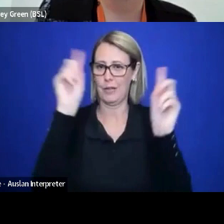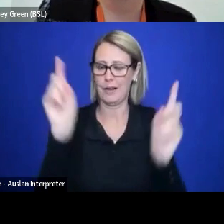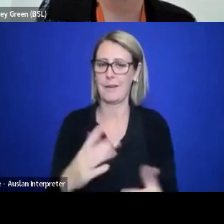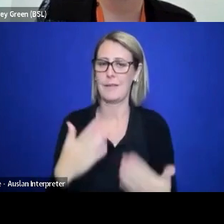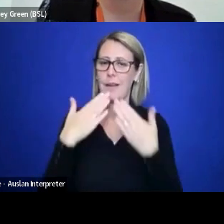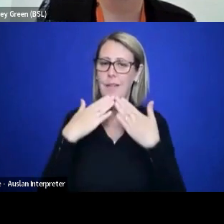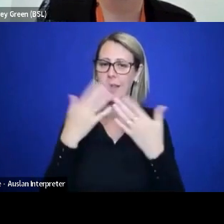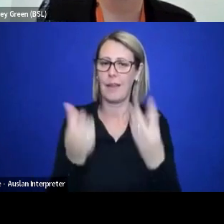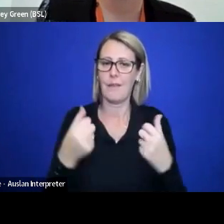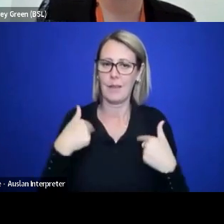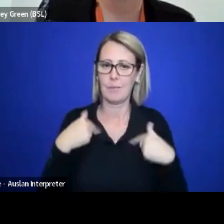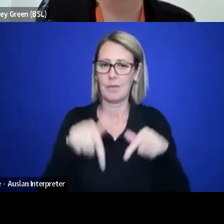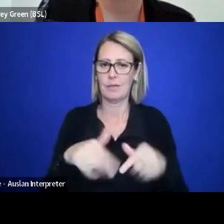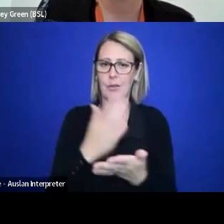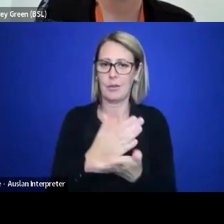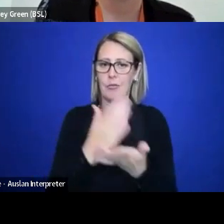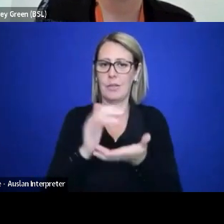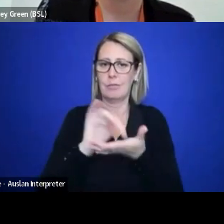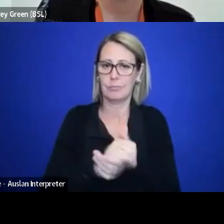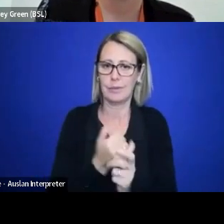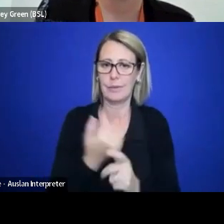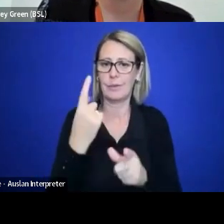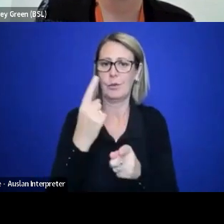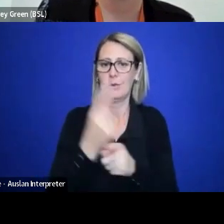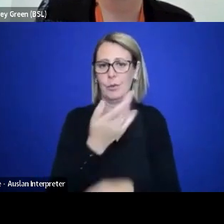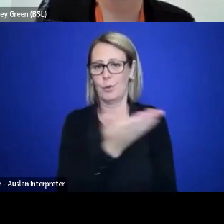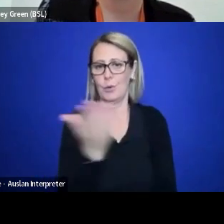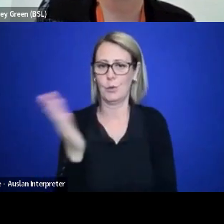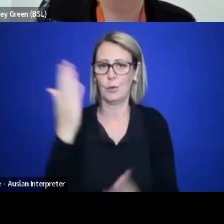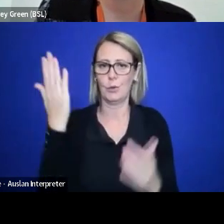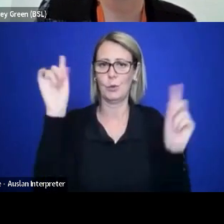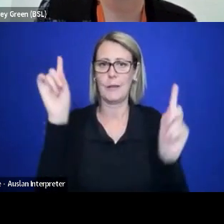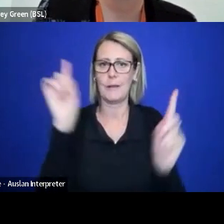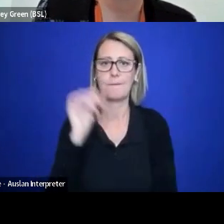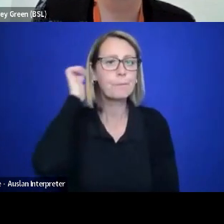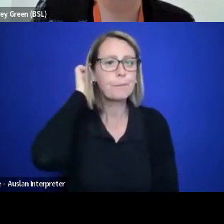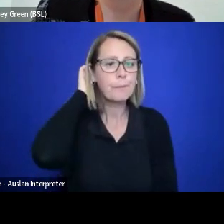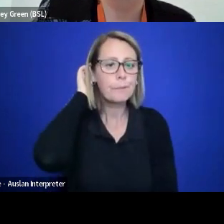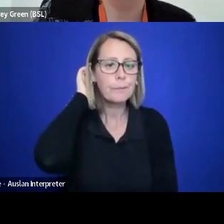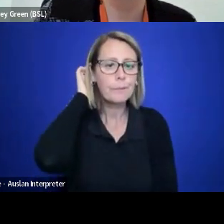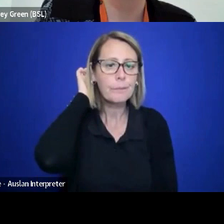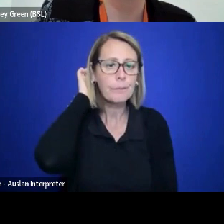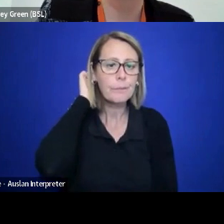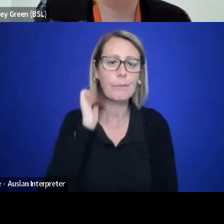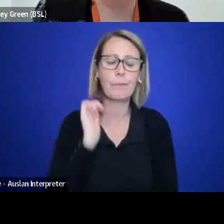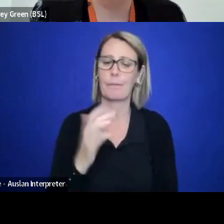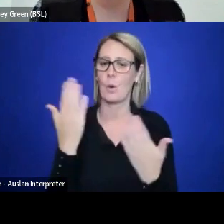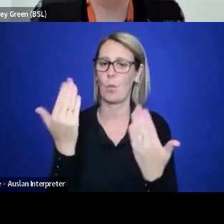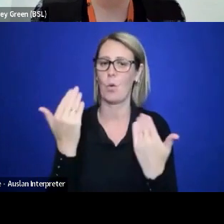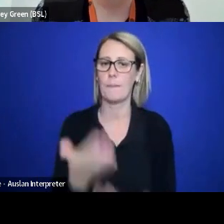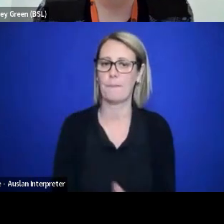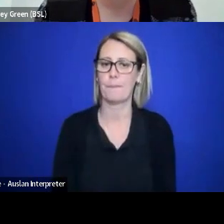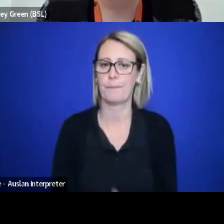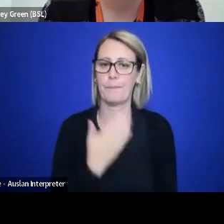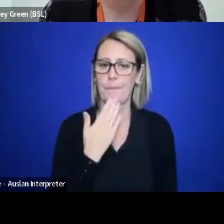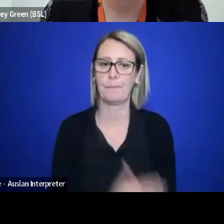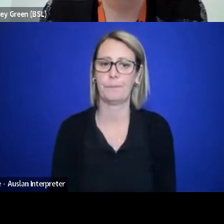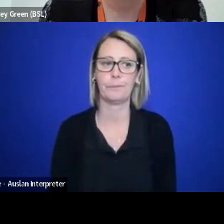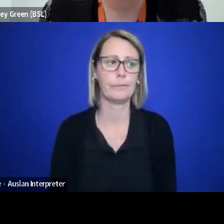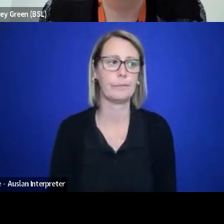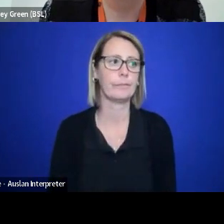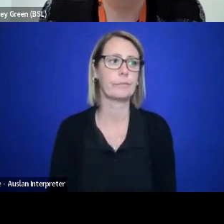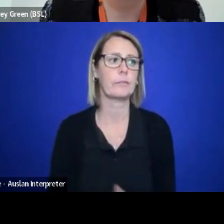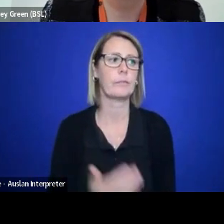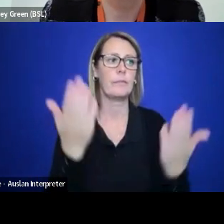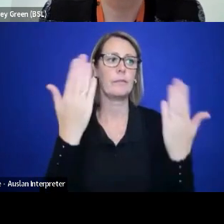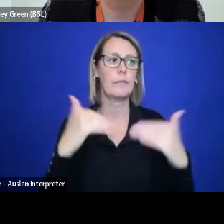for having me. It's really a pleasure for me to be speaking to you all tonight. Thank you, Sarah, and welcome. Thank you. And our